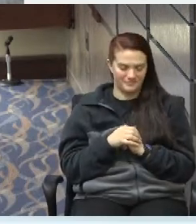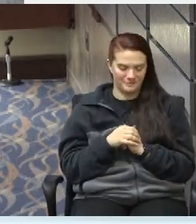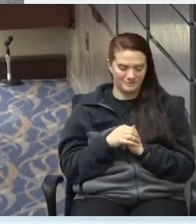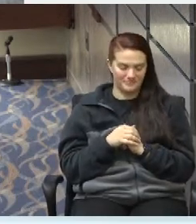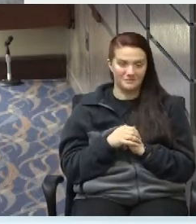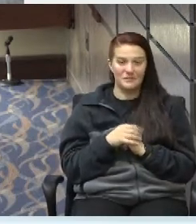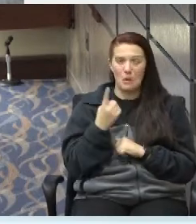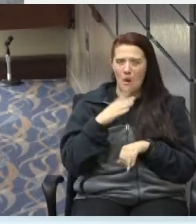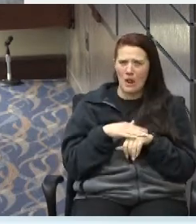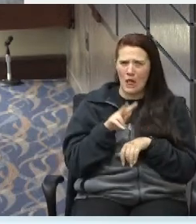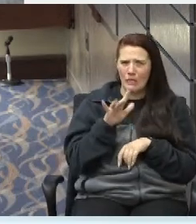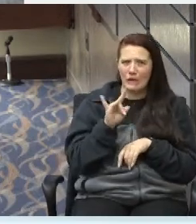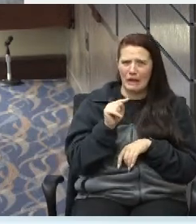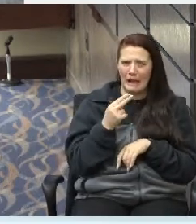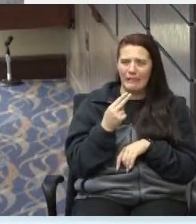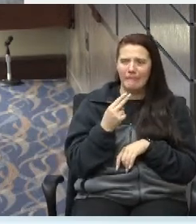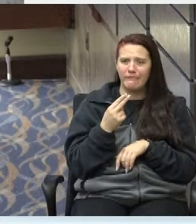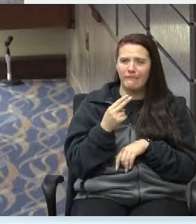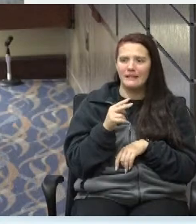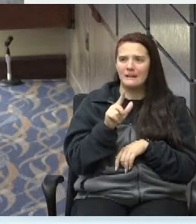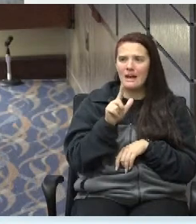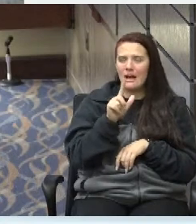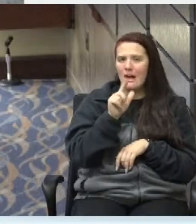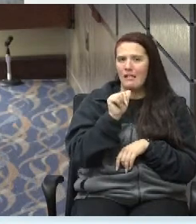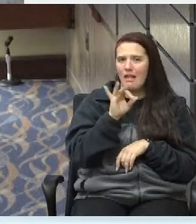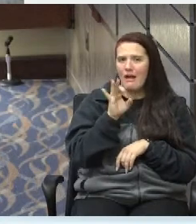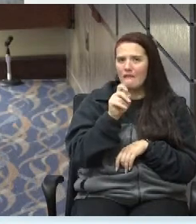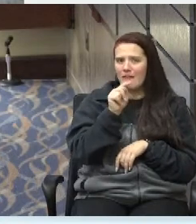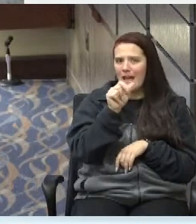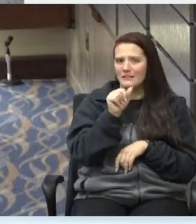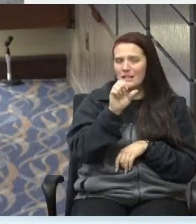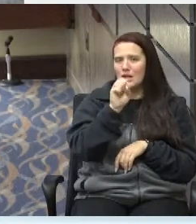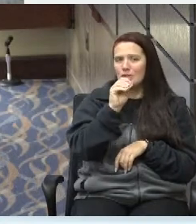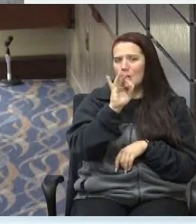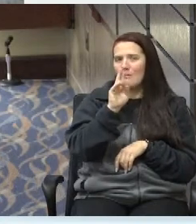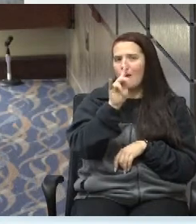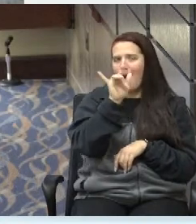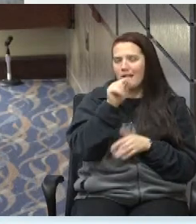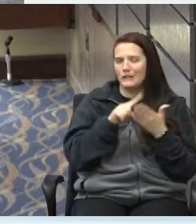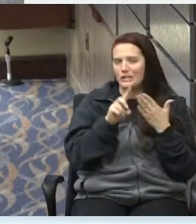The one on 38th has long been a La Fiesta sobriety checkpoint. Yeah.